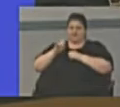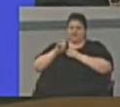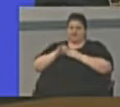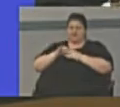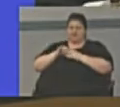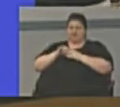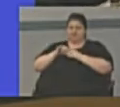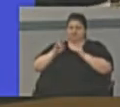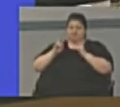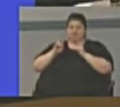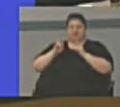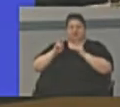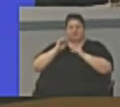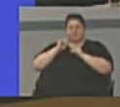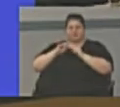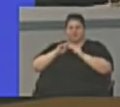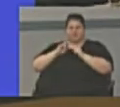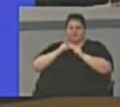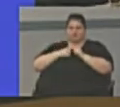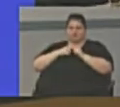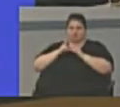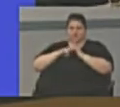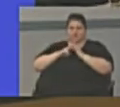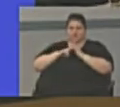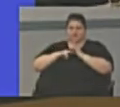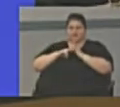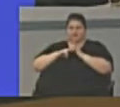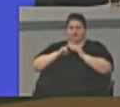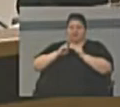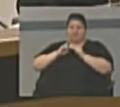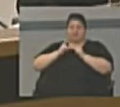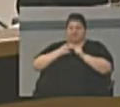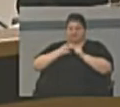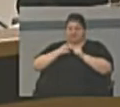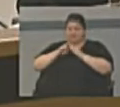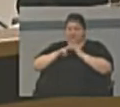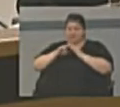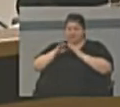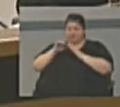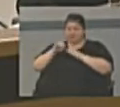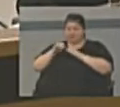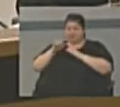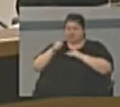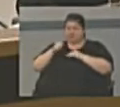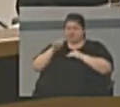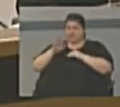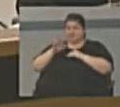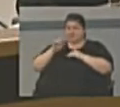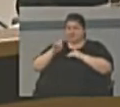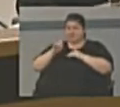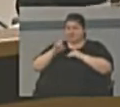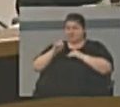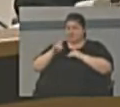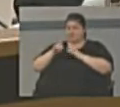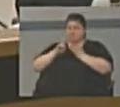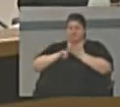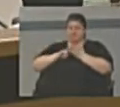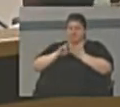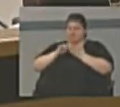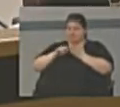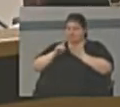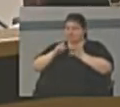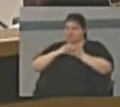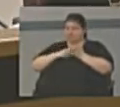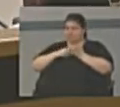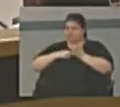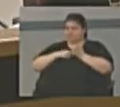I'll open the public hearing at 7:51. I have no one signed up to speak on this agenda item. Is there anyone wishing